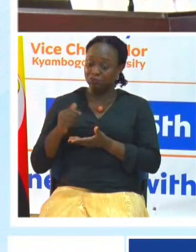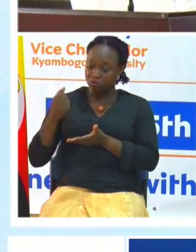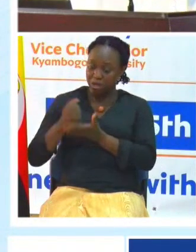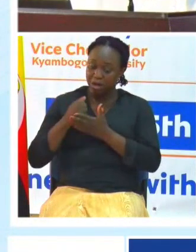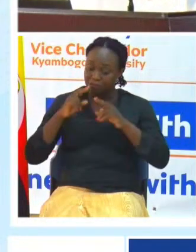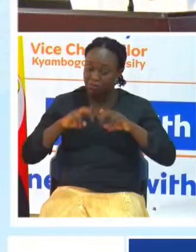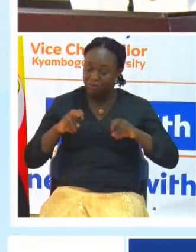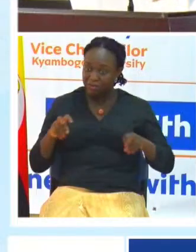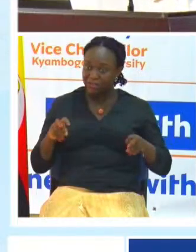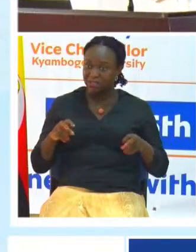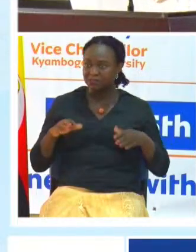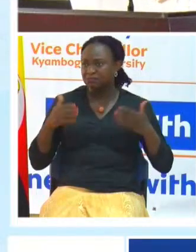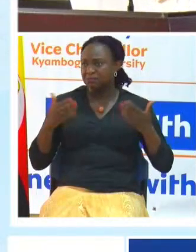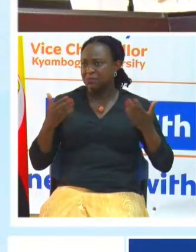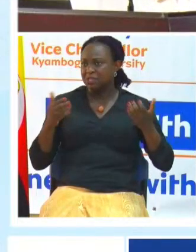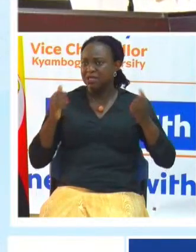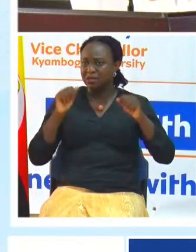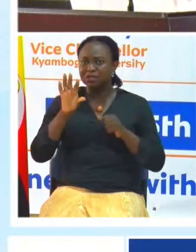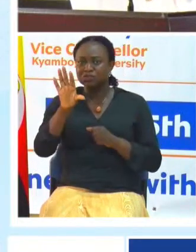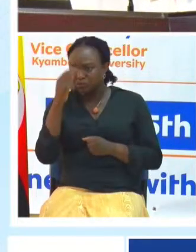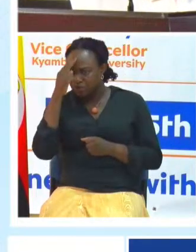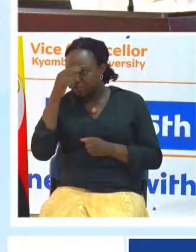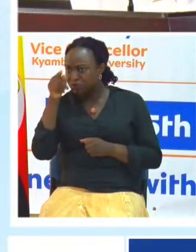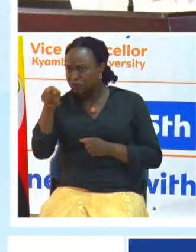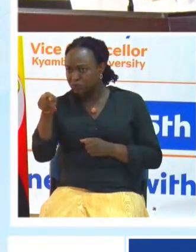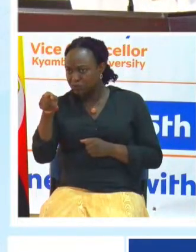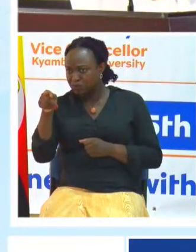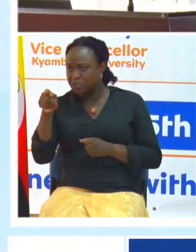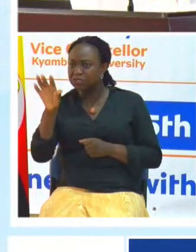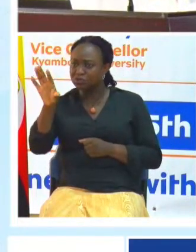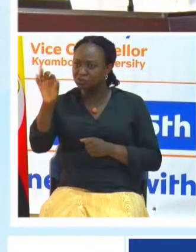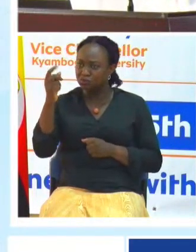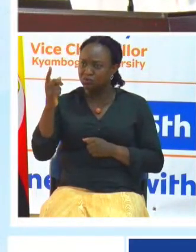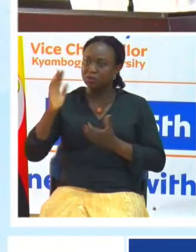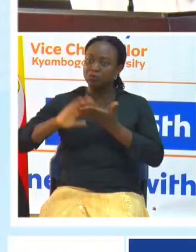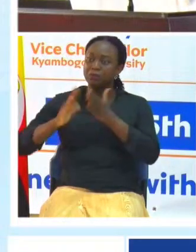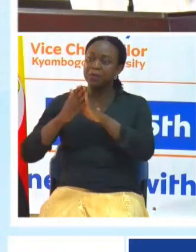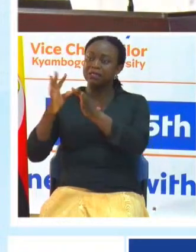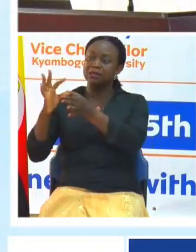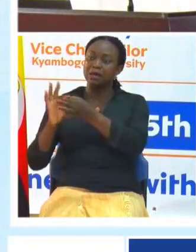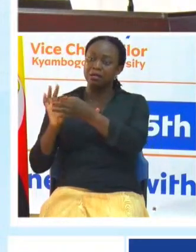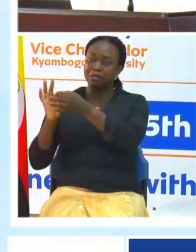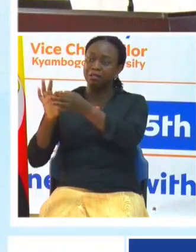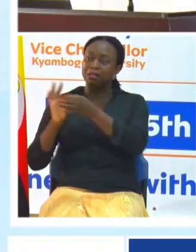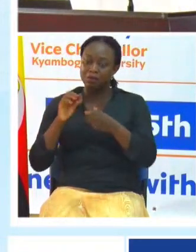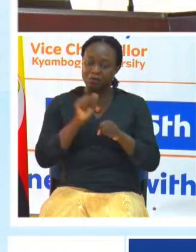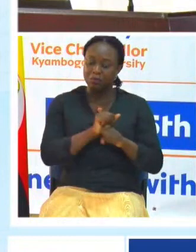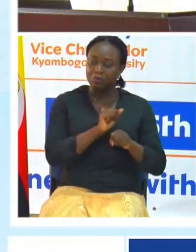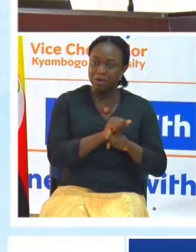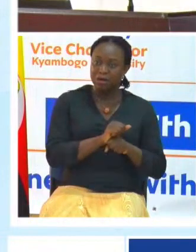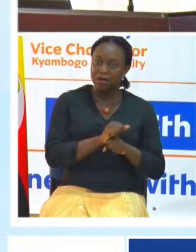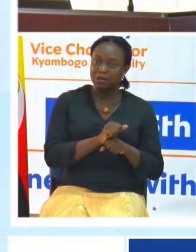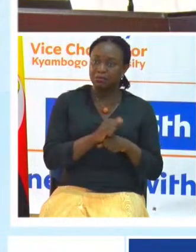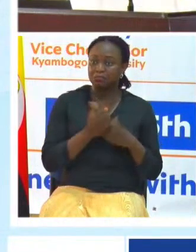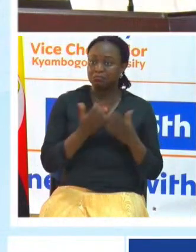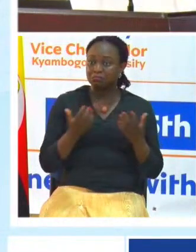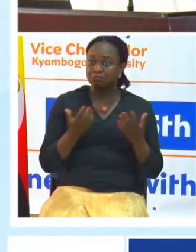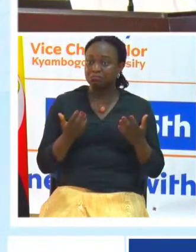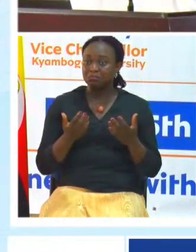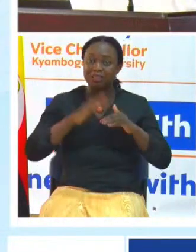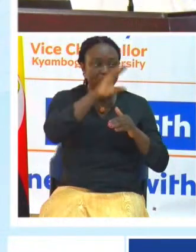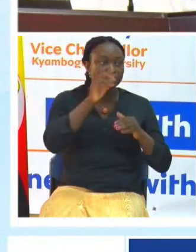research. I will choose my students to partner with me on my research instead of working with external